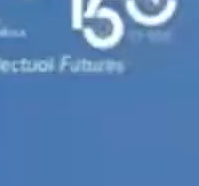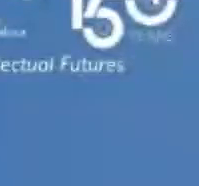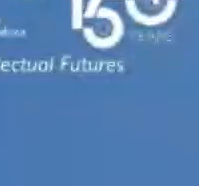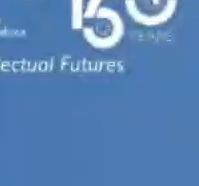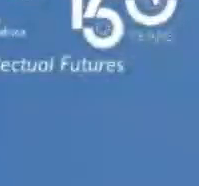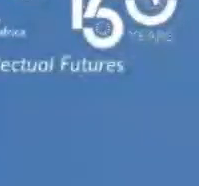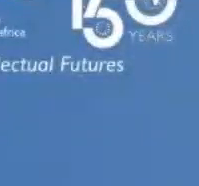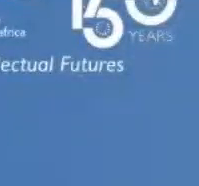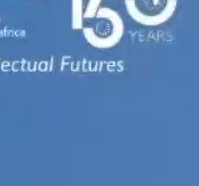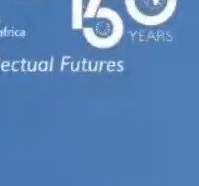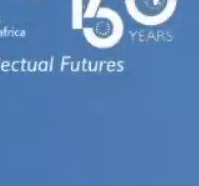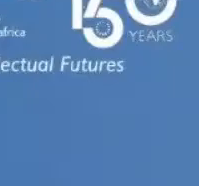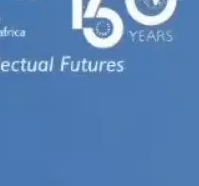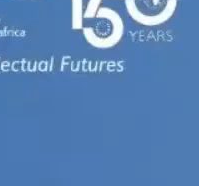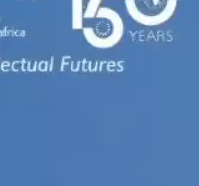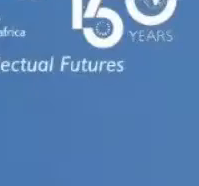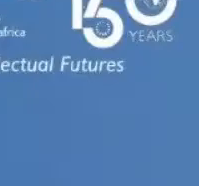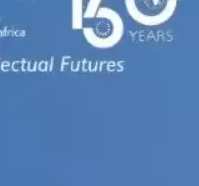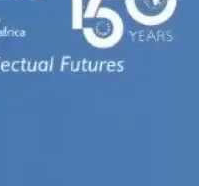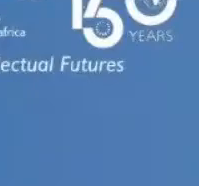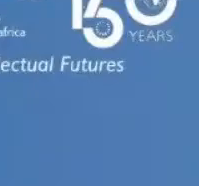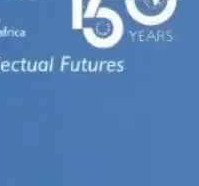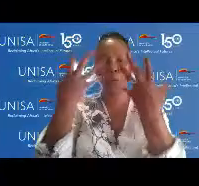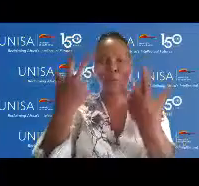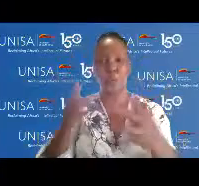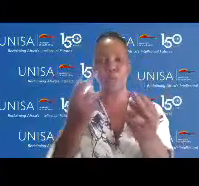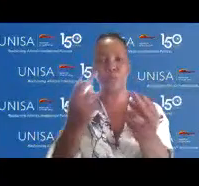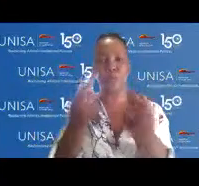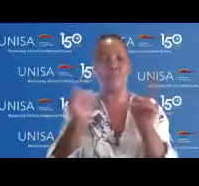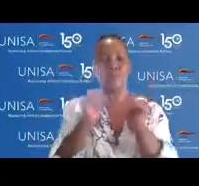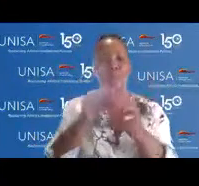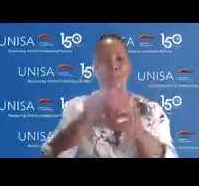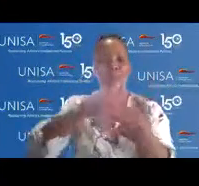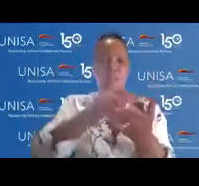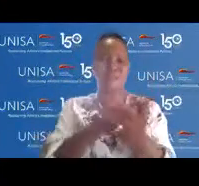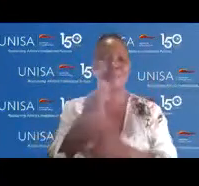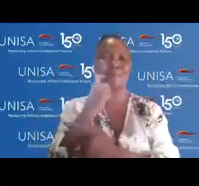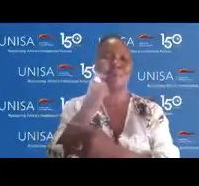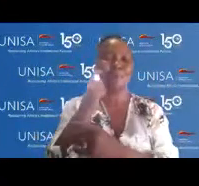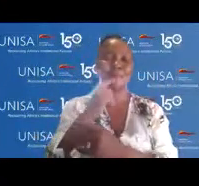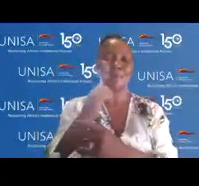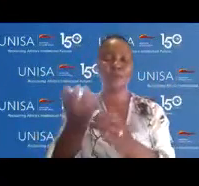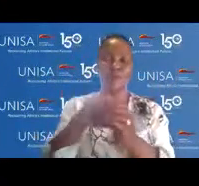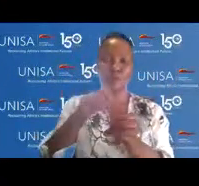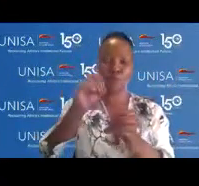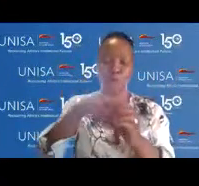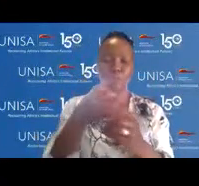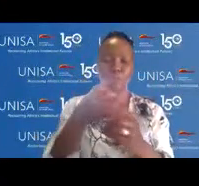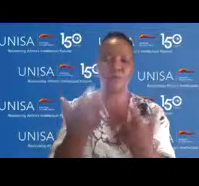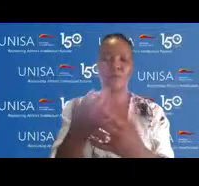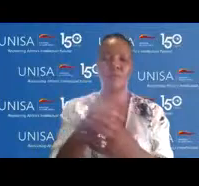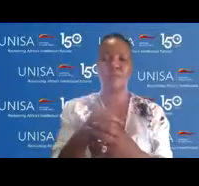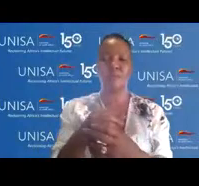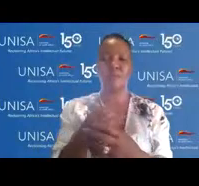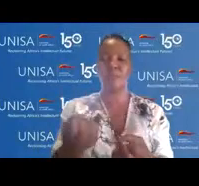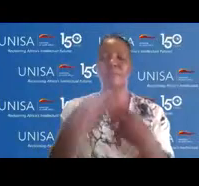hopefully you guys have seen now the UNISA app. Very easy to install. Just give me 2 seconds.